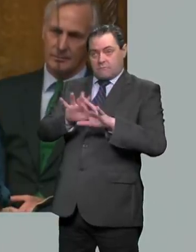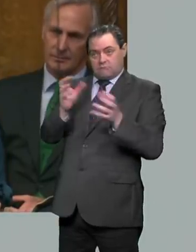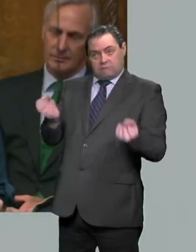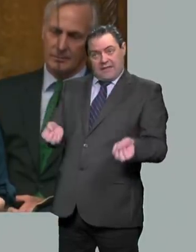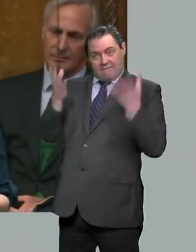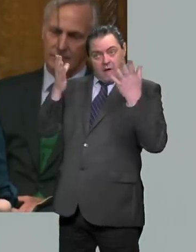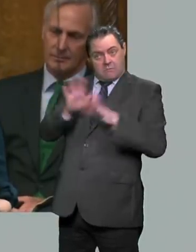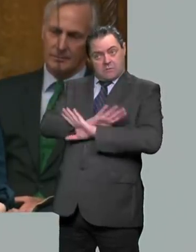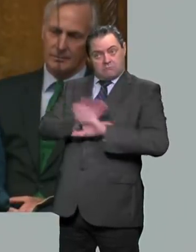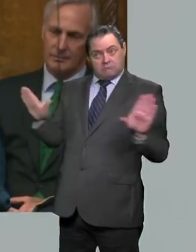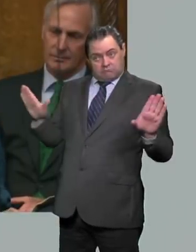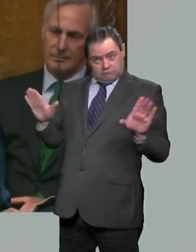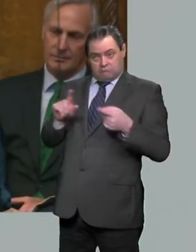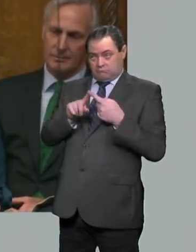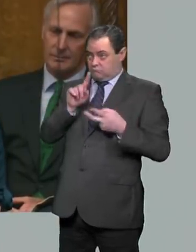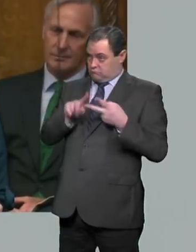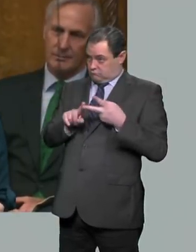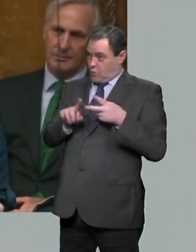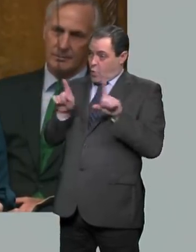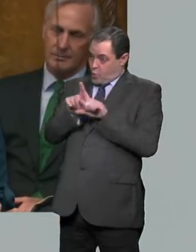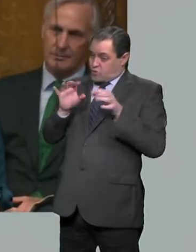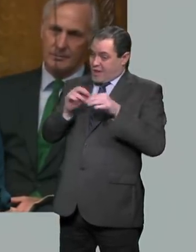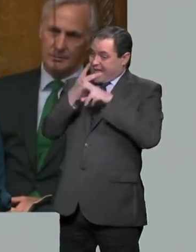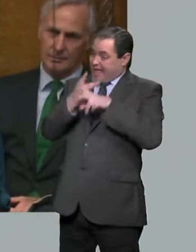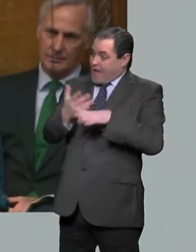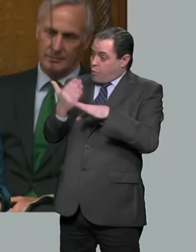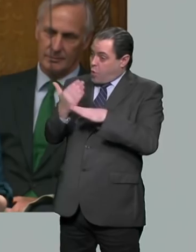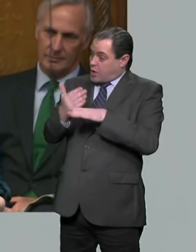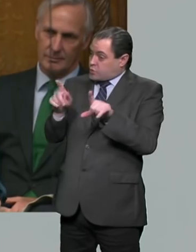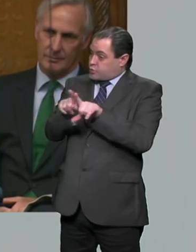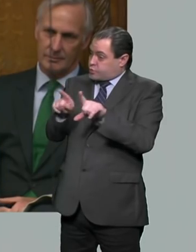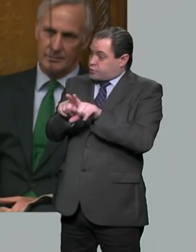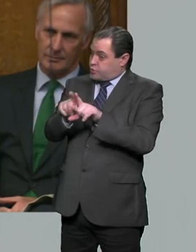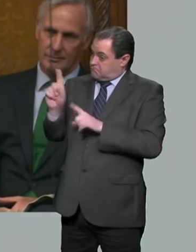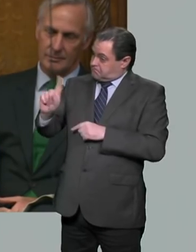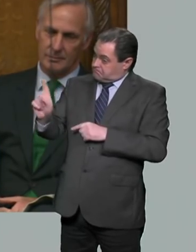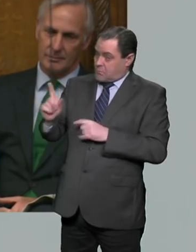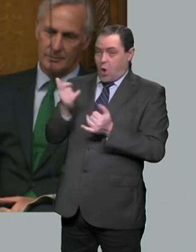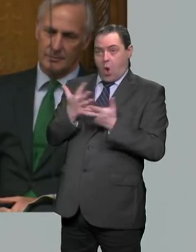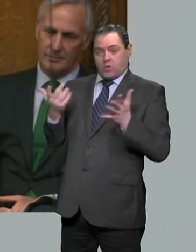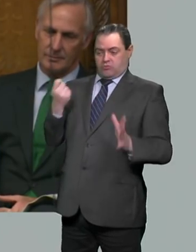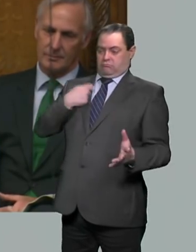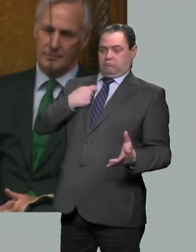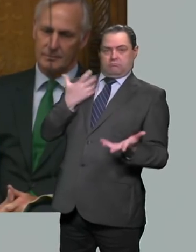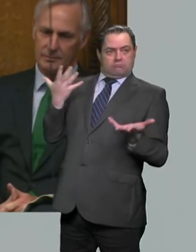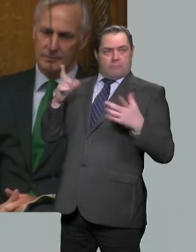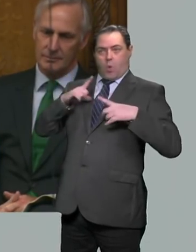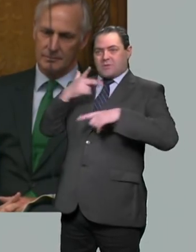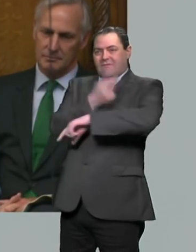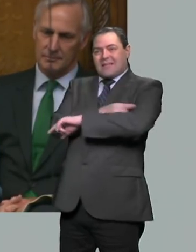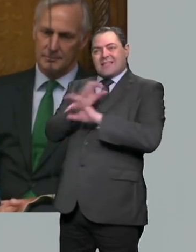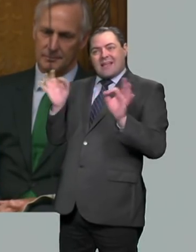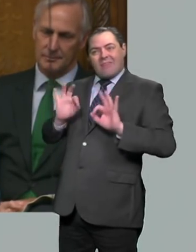abandoned? Will he also make it clear that is true for care workers as well, many of whom have already lost their jobs? So